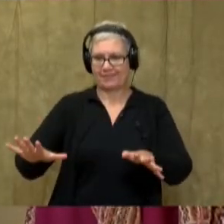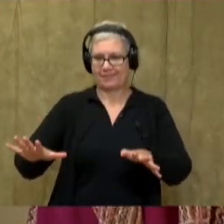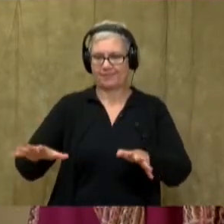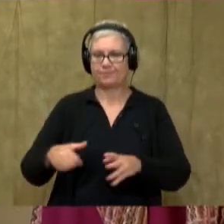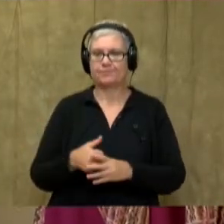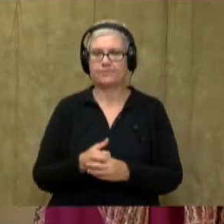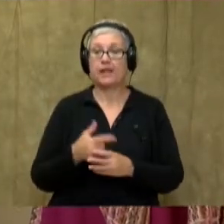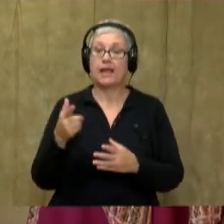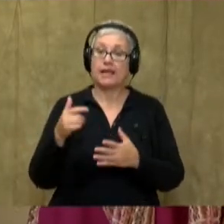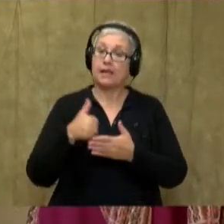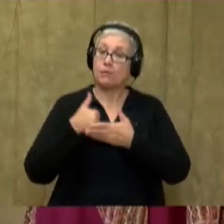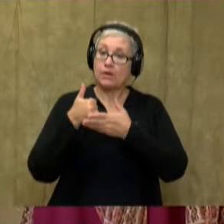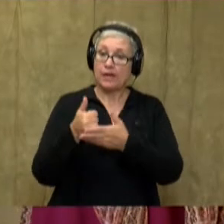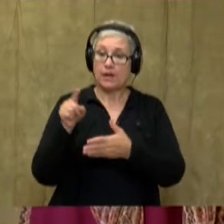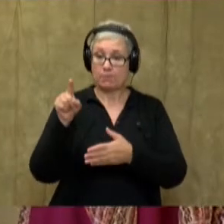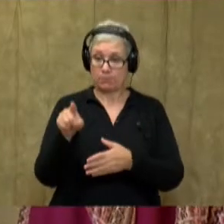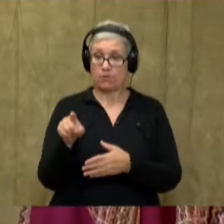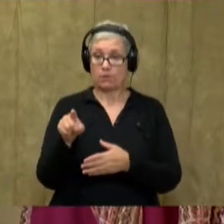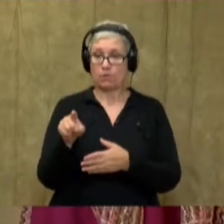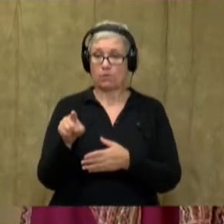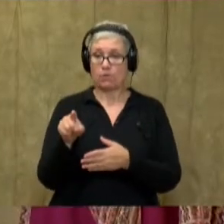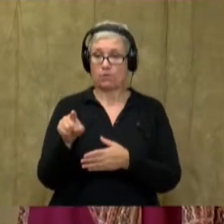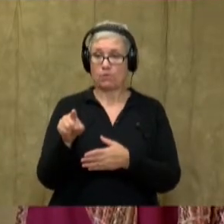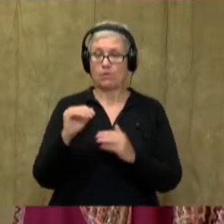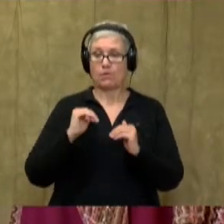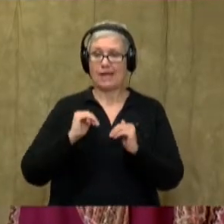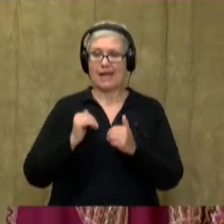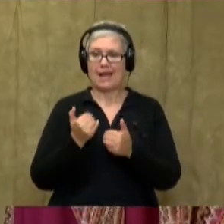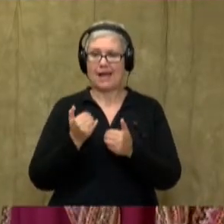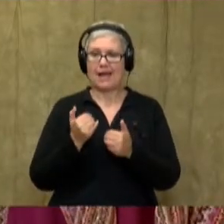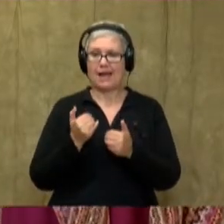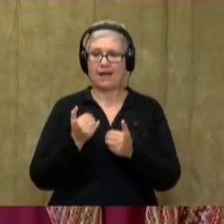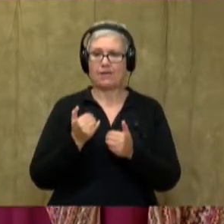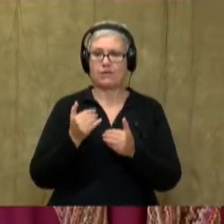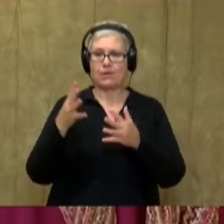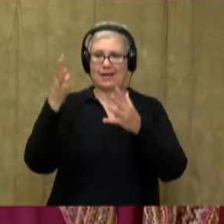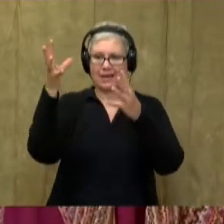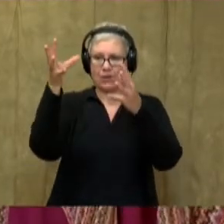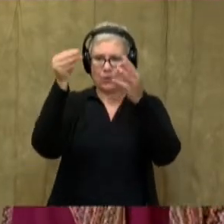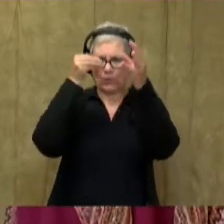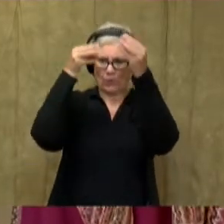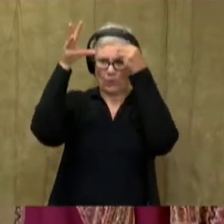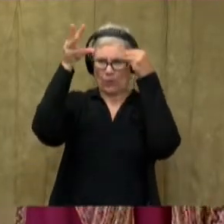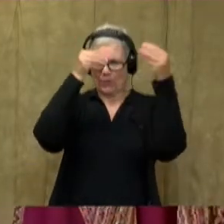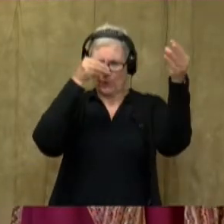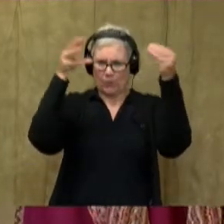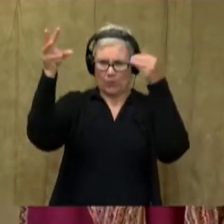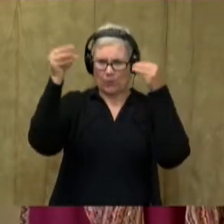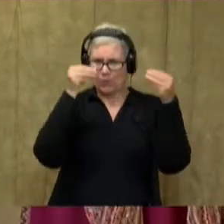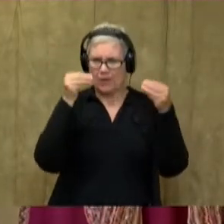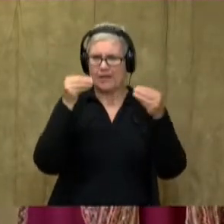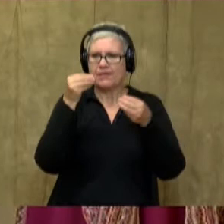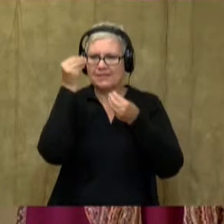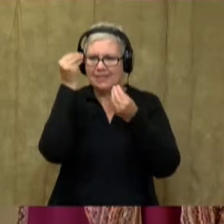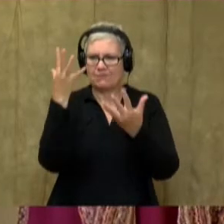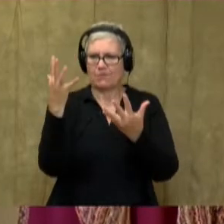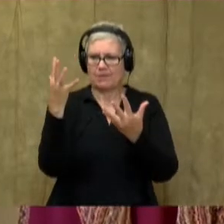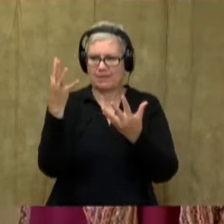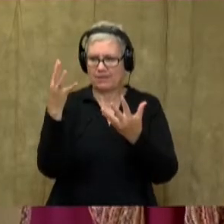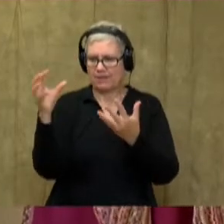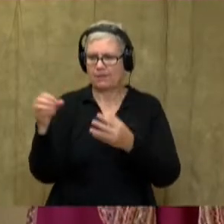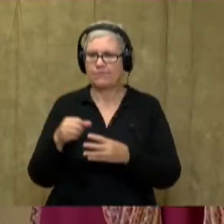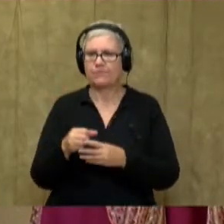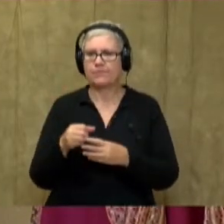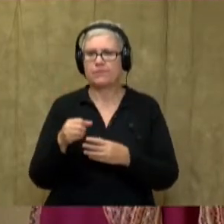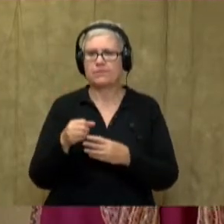also what helps you decide, okay, how do I take all the information that's being presented to me? There's tons of information out there. When I